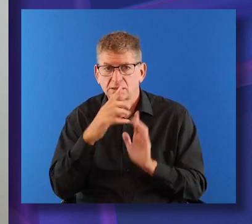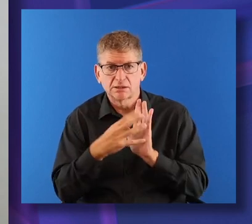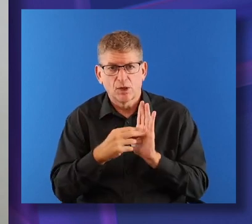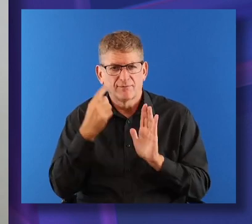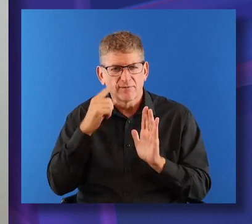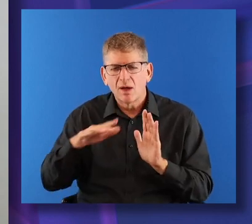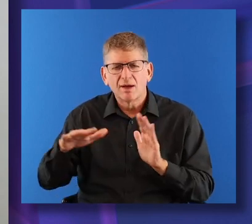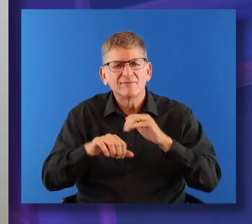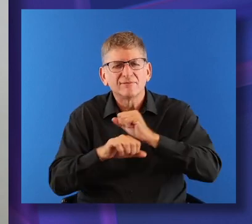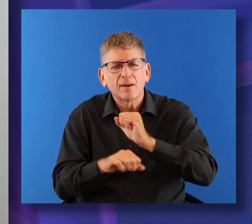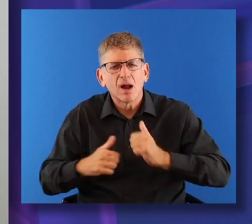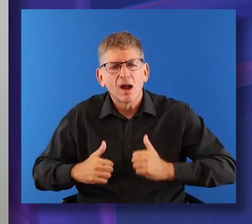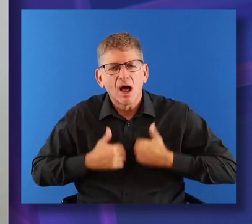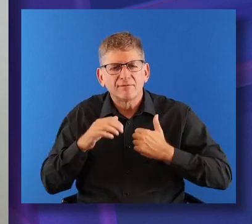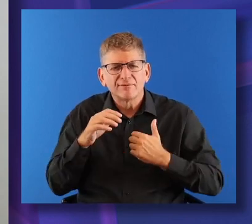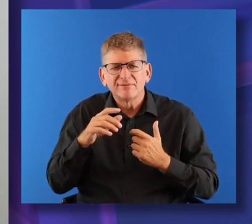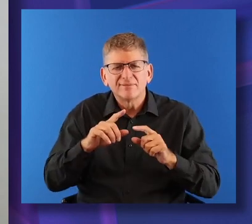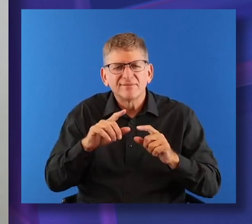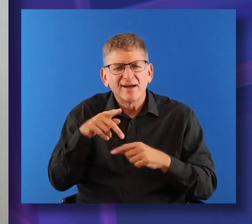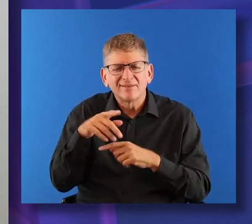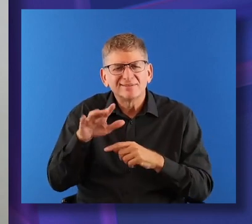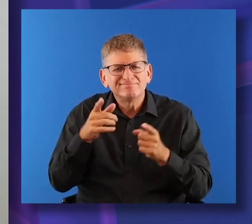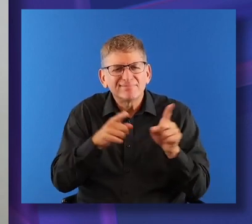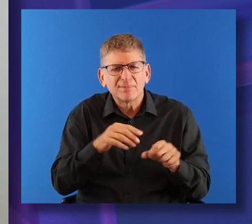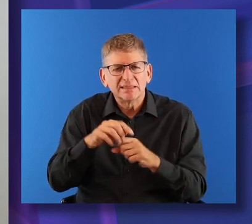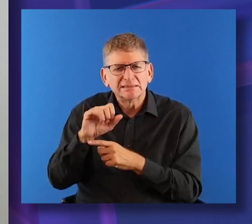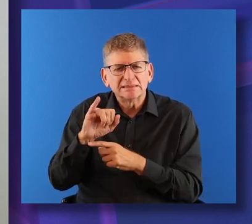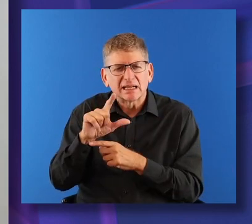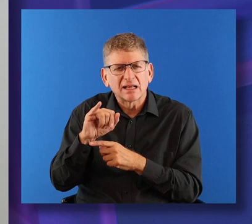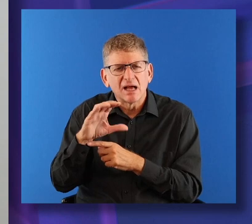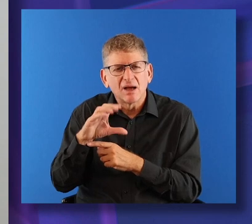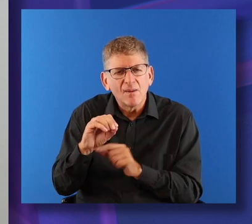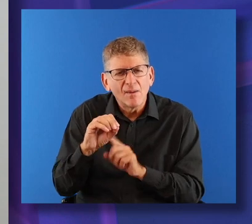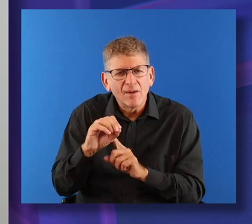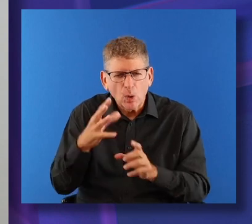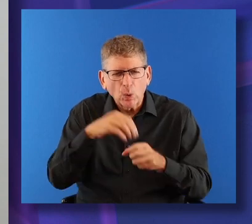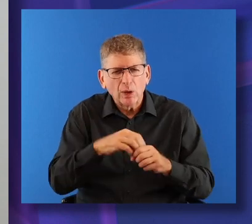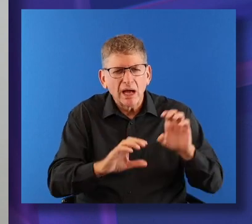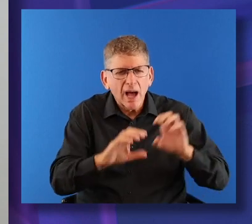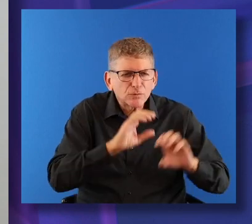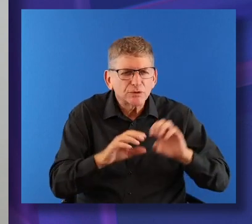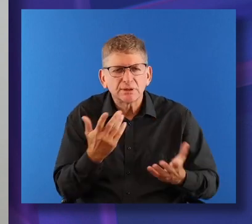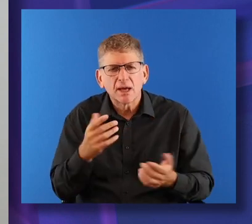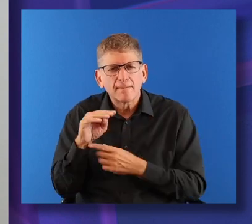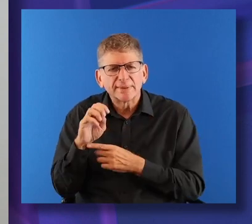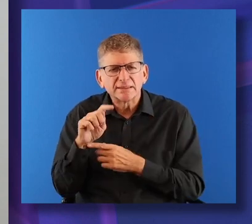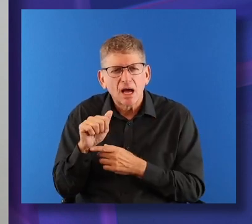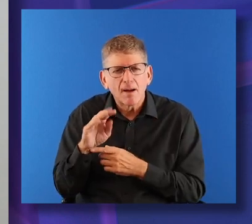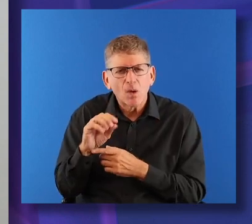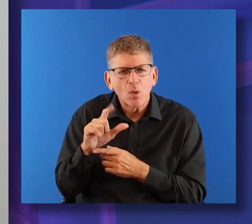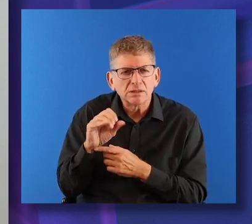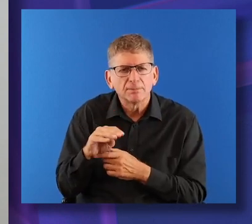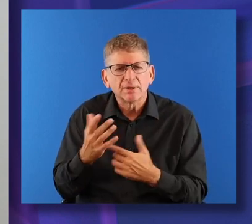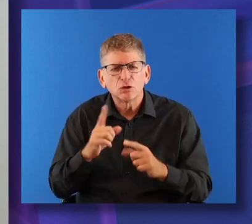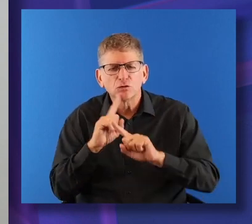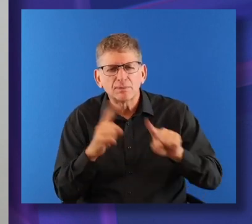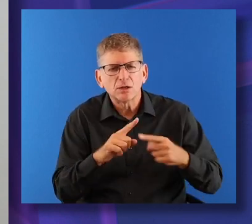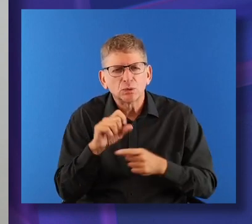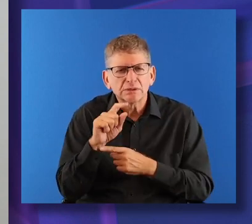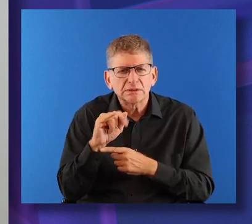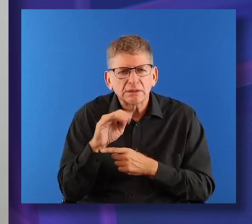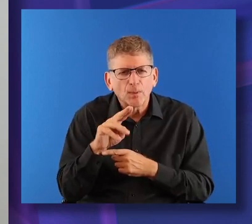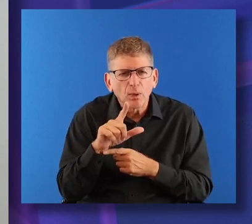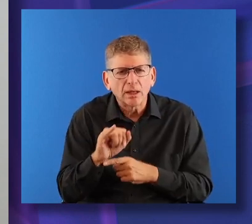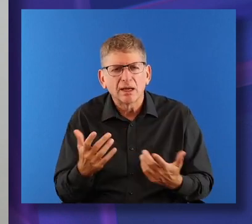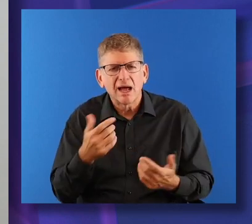metabolism, response to stimuli, and self-replication. This basically means that we must go beyond the